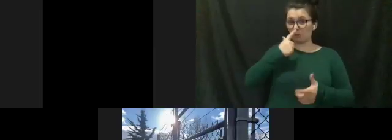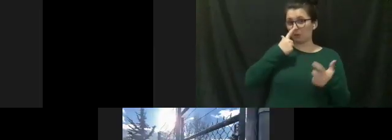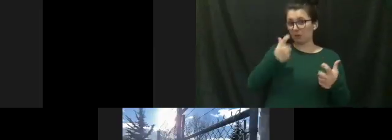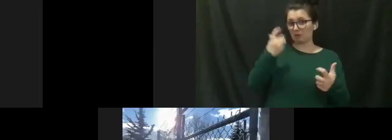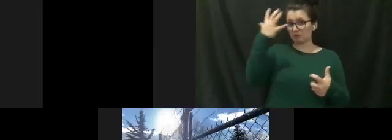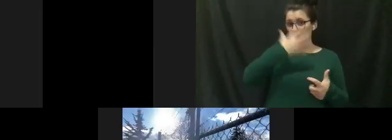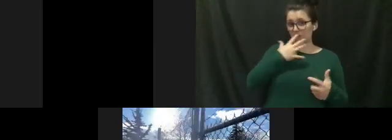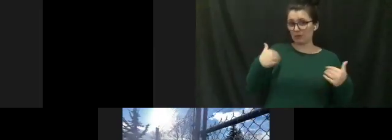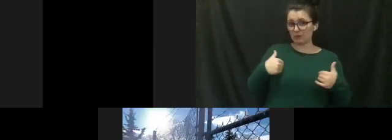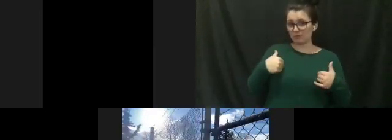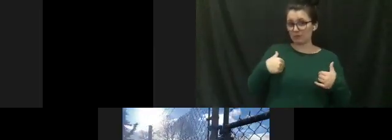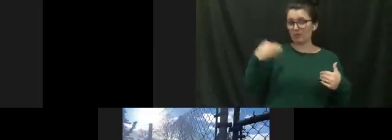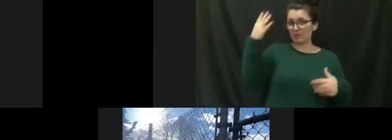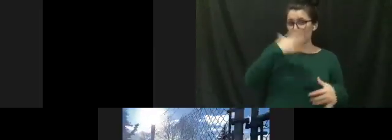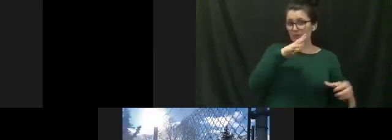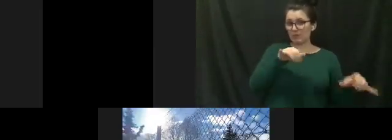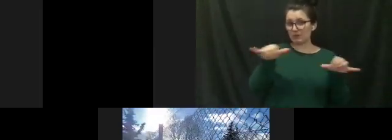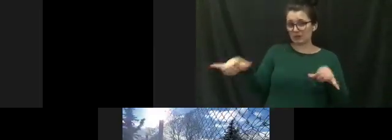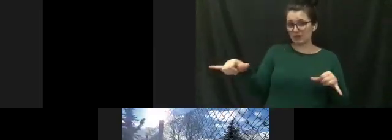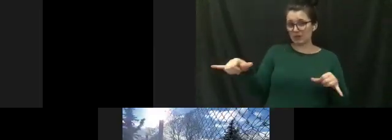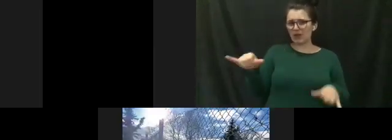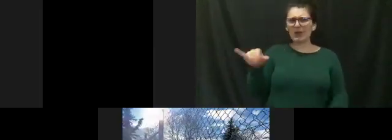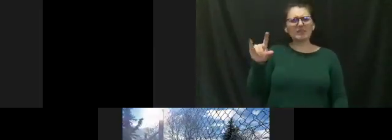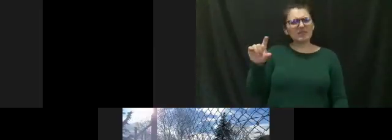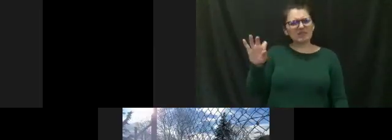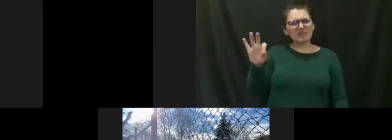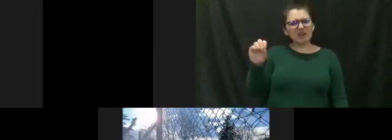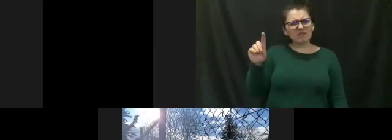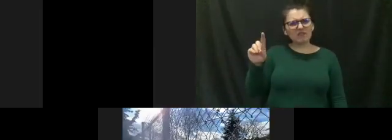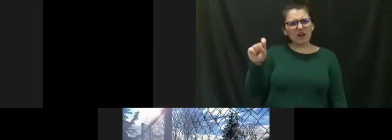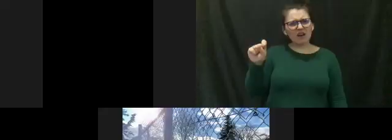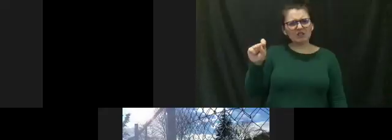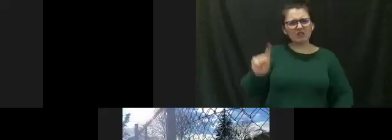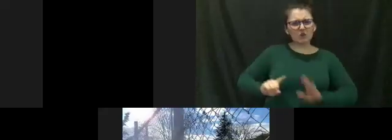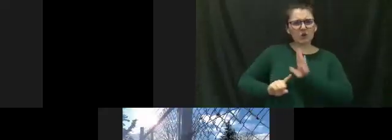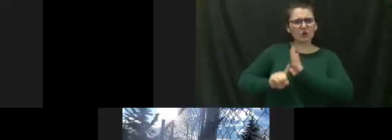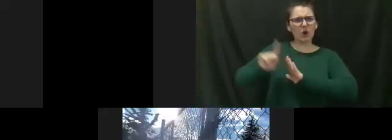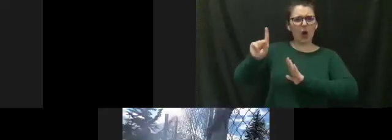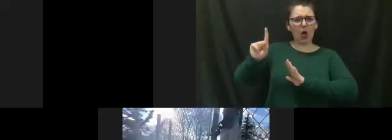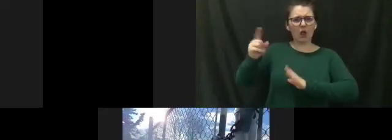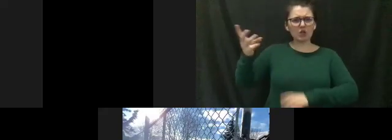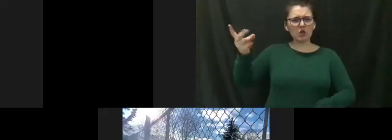kind of look like foxes on stilts or really tall dogs. Yes.